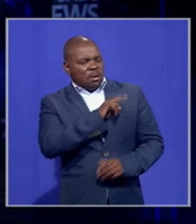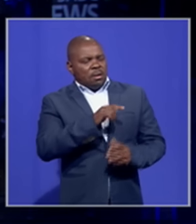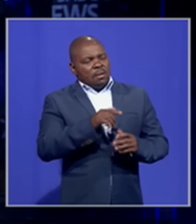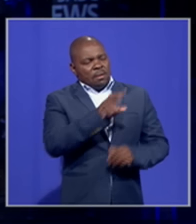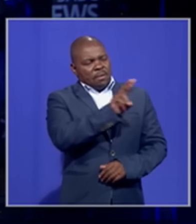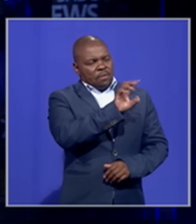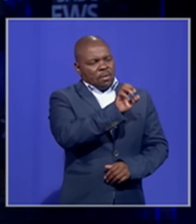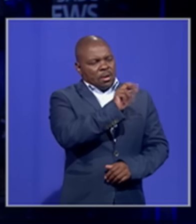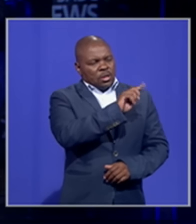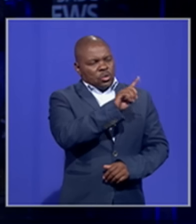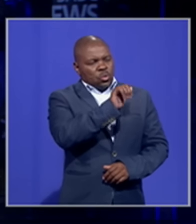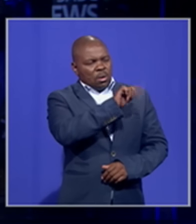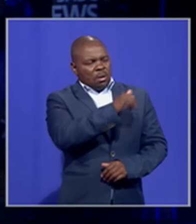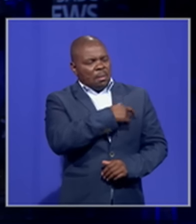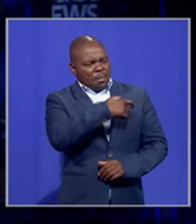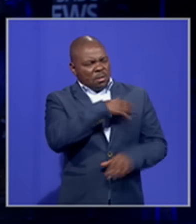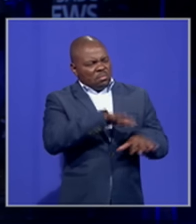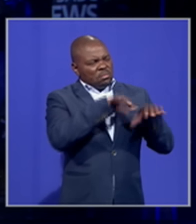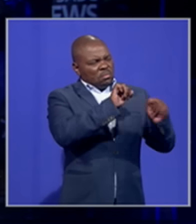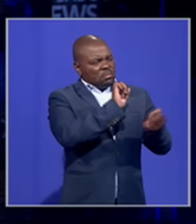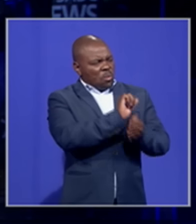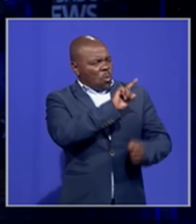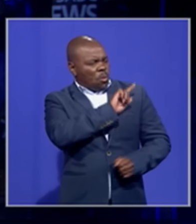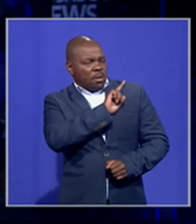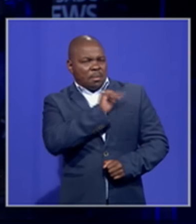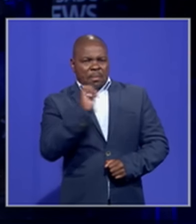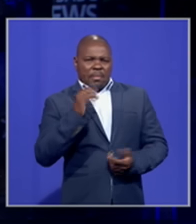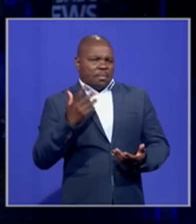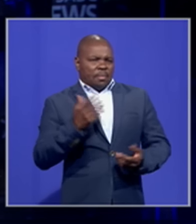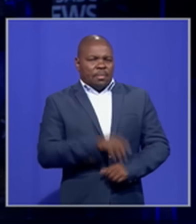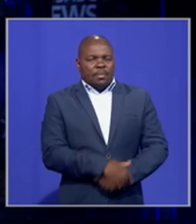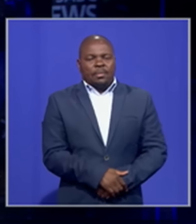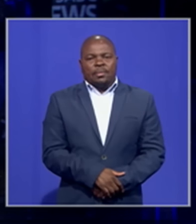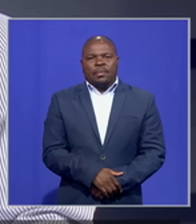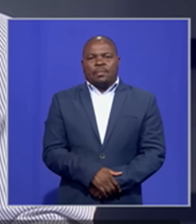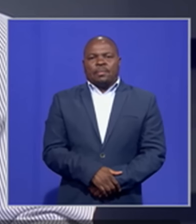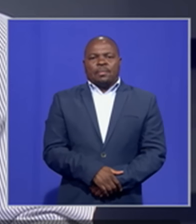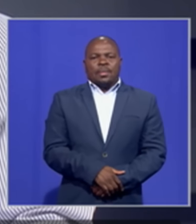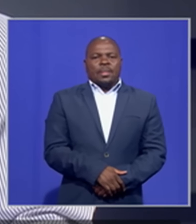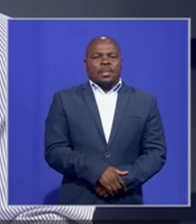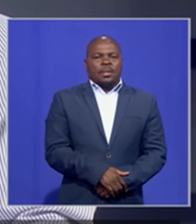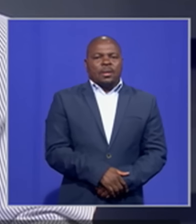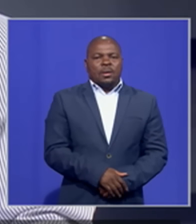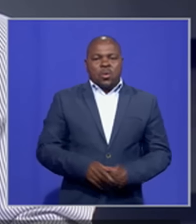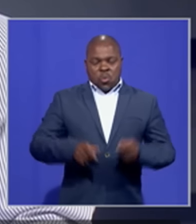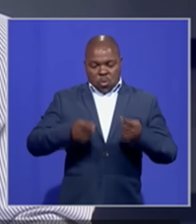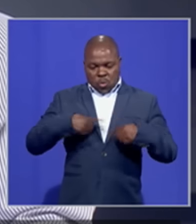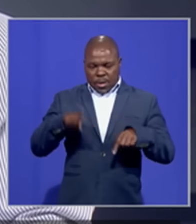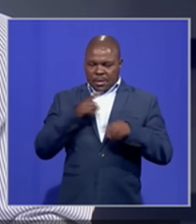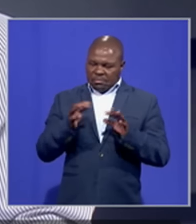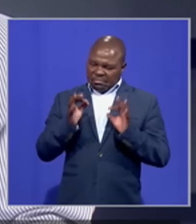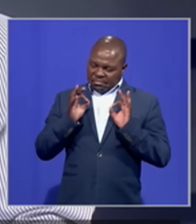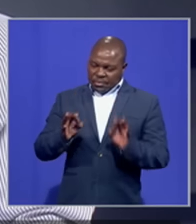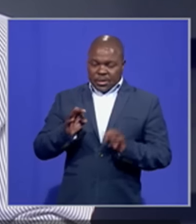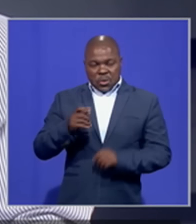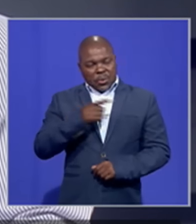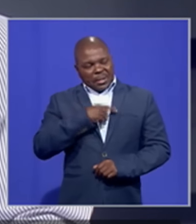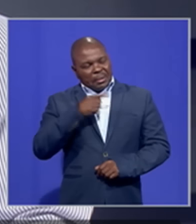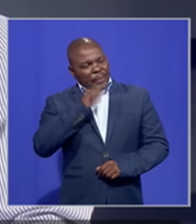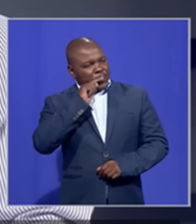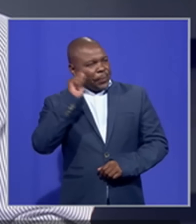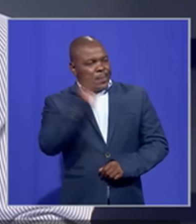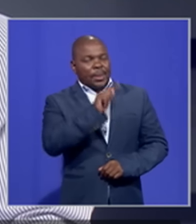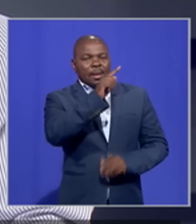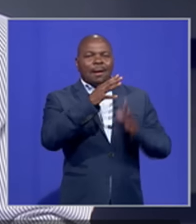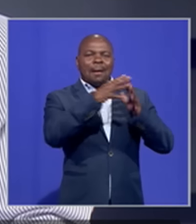wa Venezuela Nicolas Maduro maobane. We want to extremely condemn this